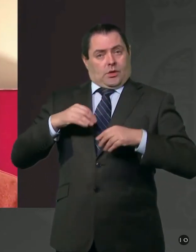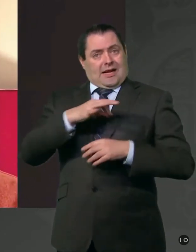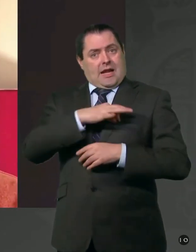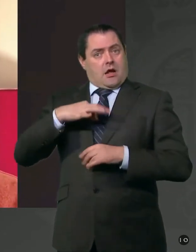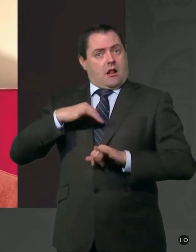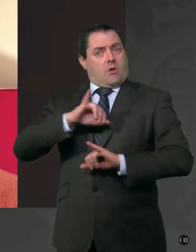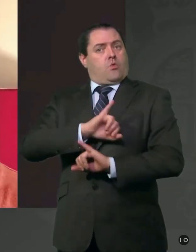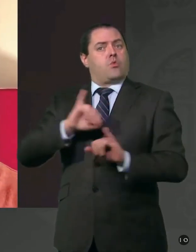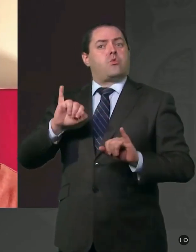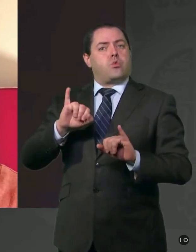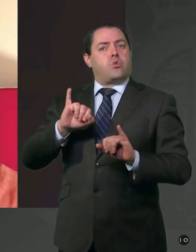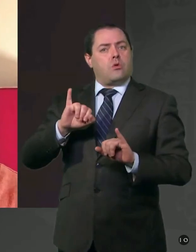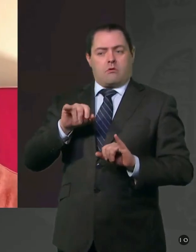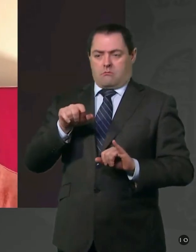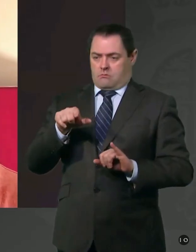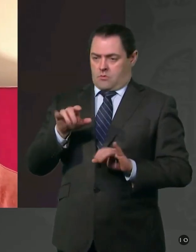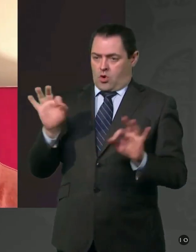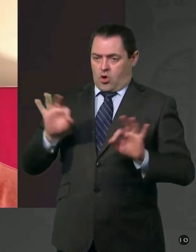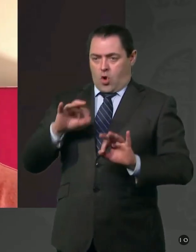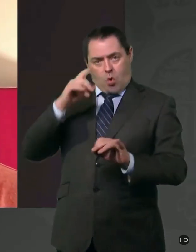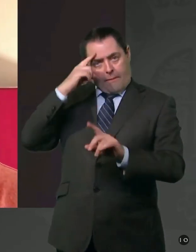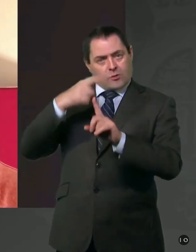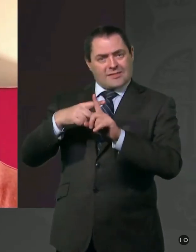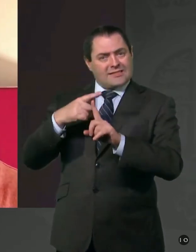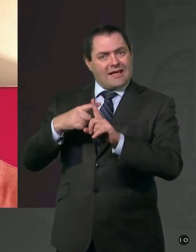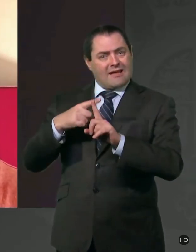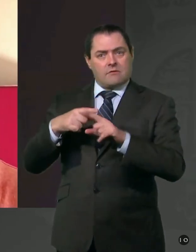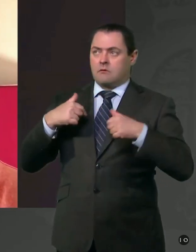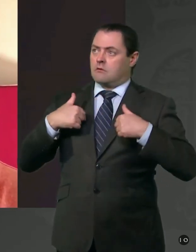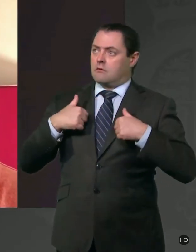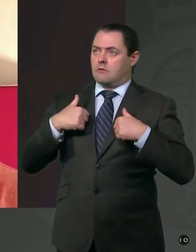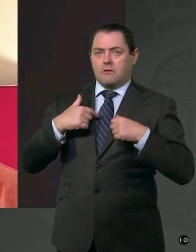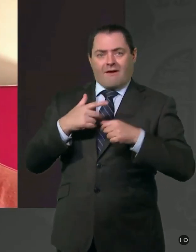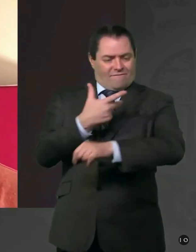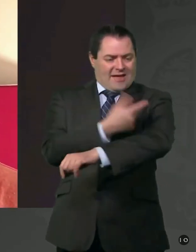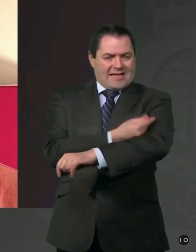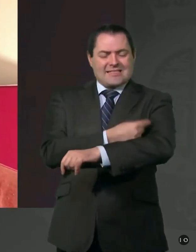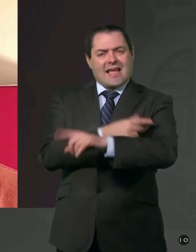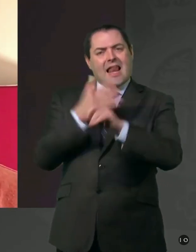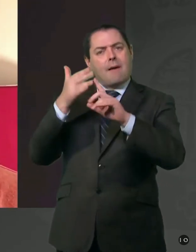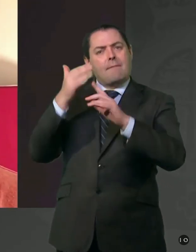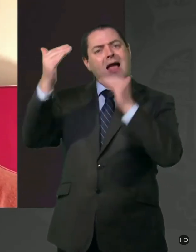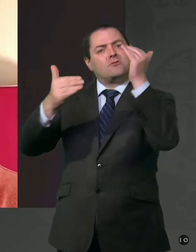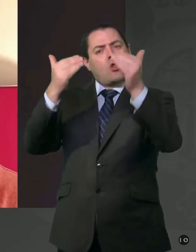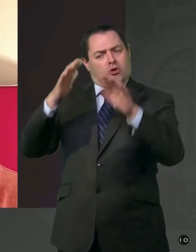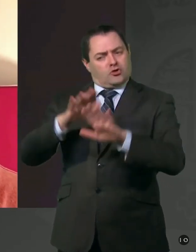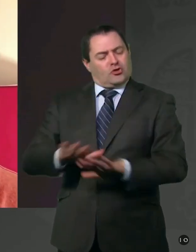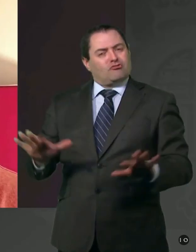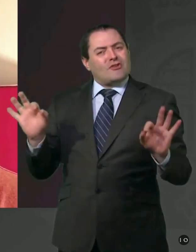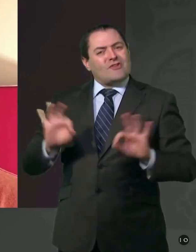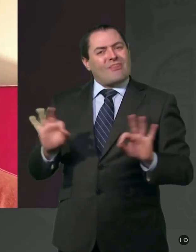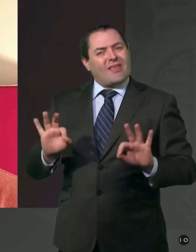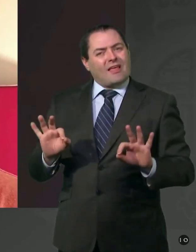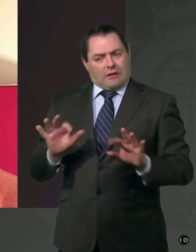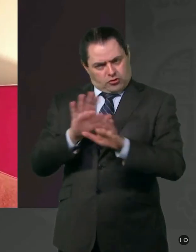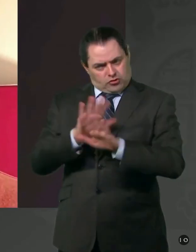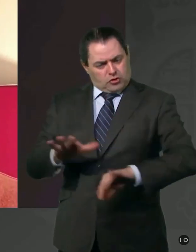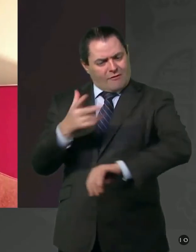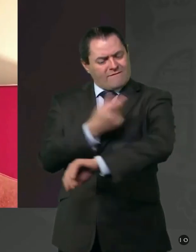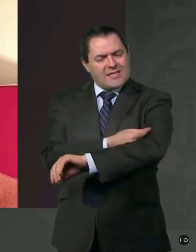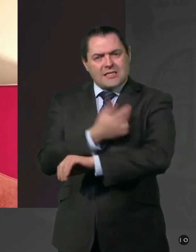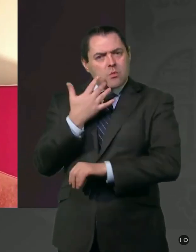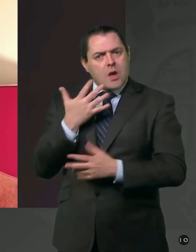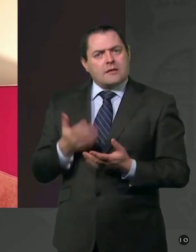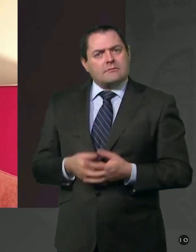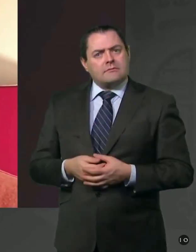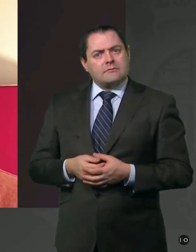of a vaccine. When will children be able to receive a vaccine without which children like my daughter are unable